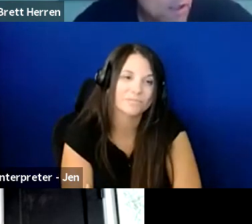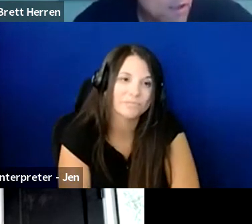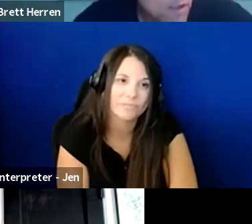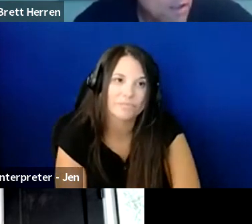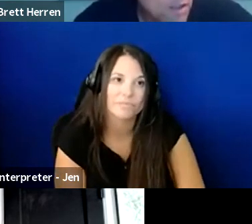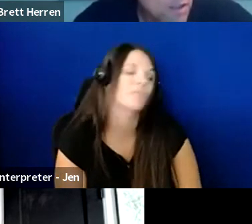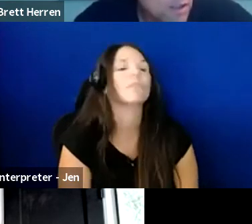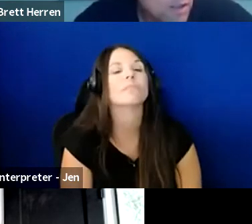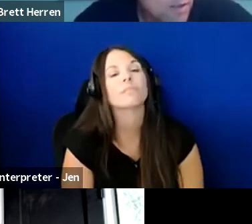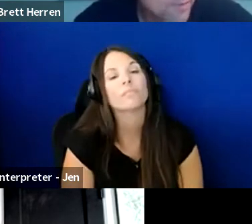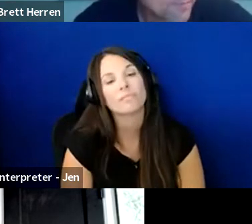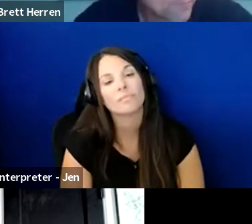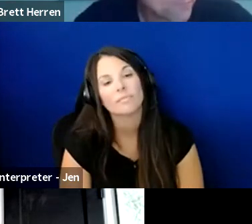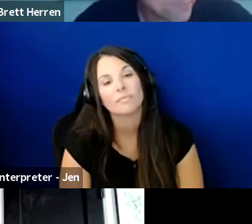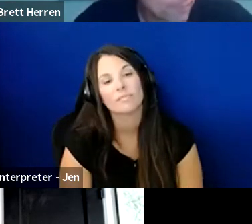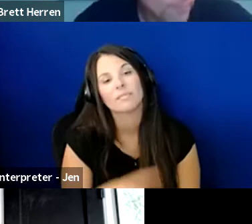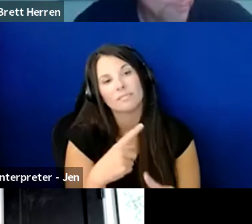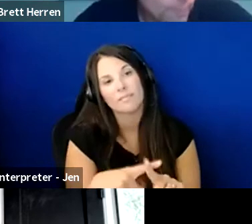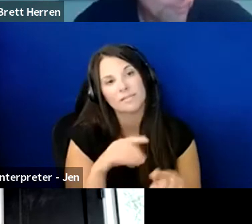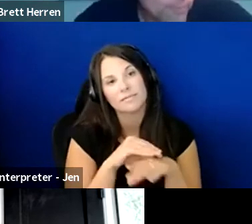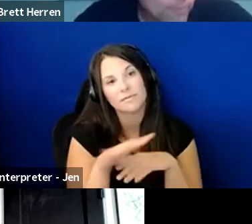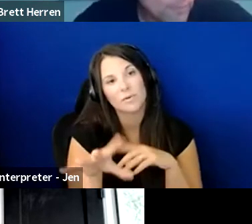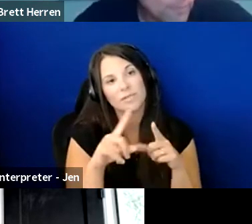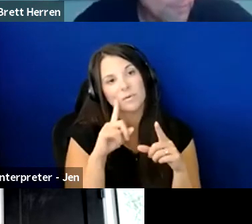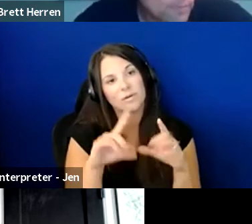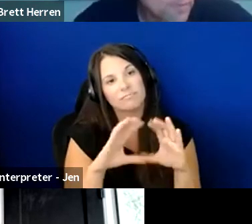had positive effects on our classes.